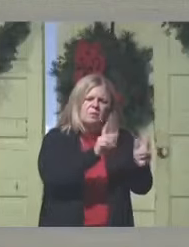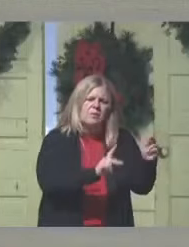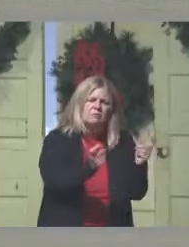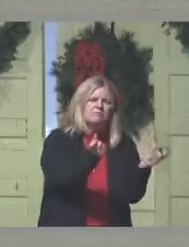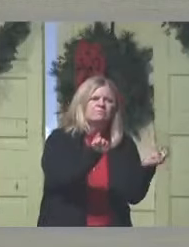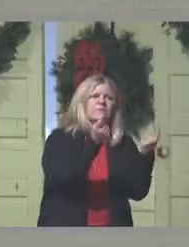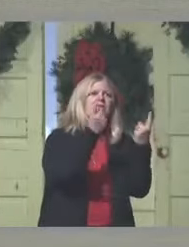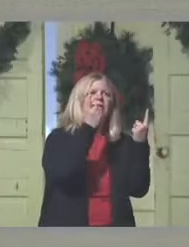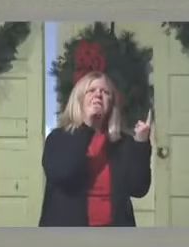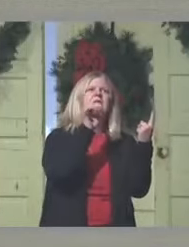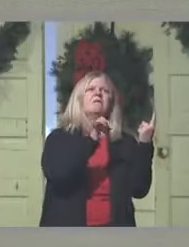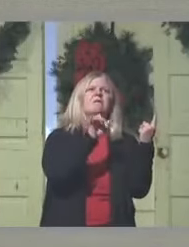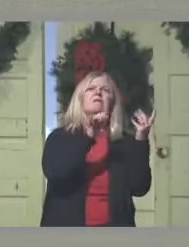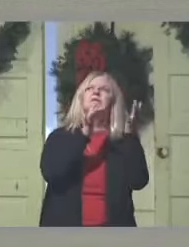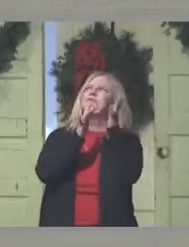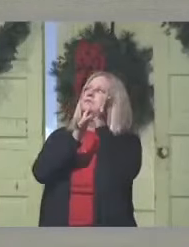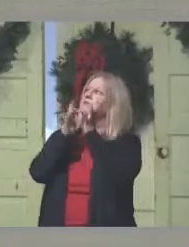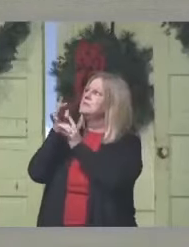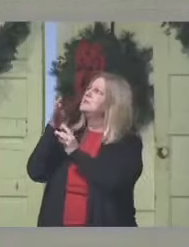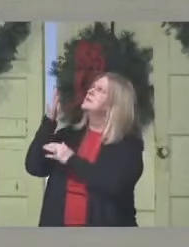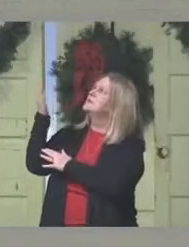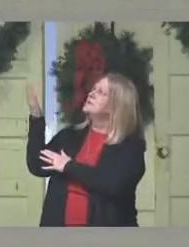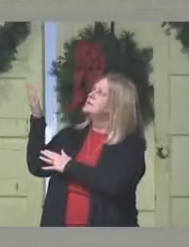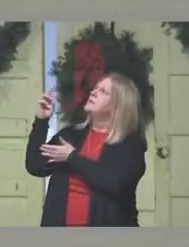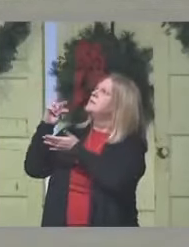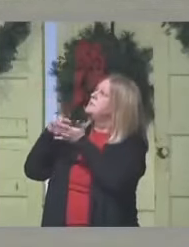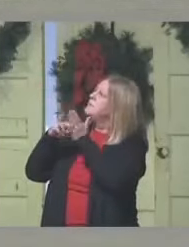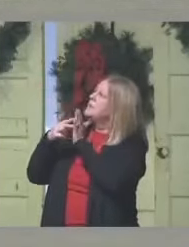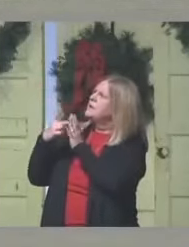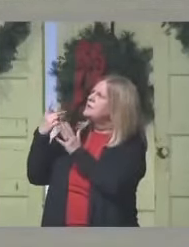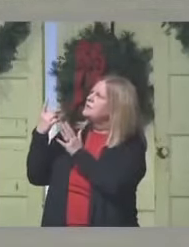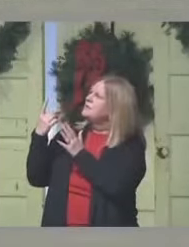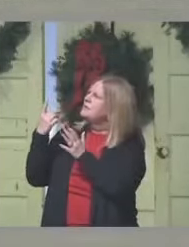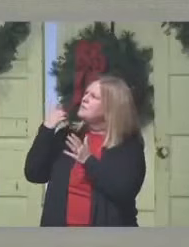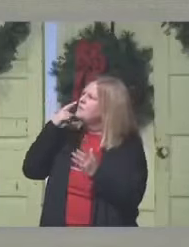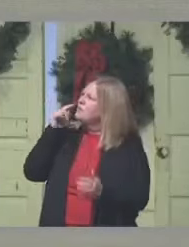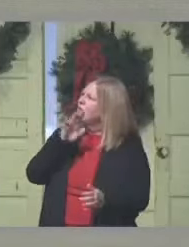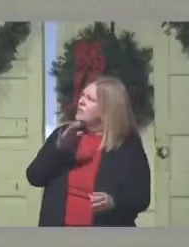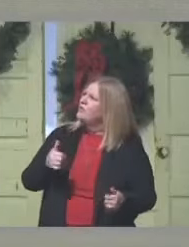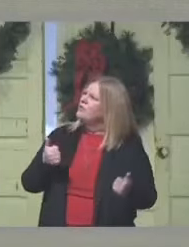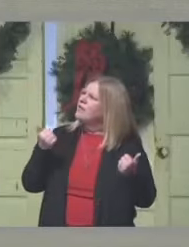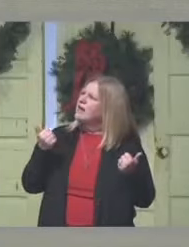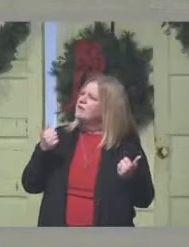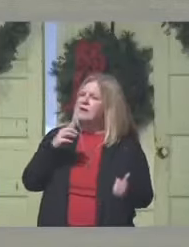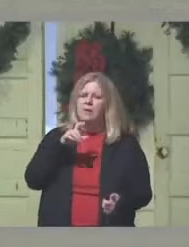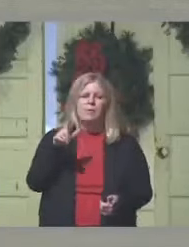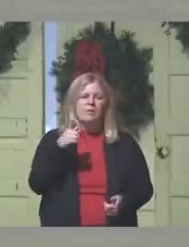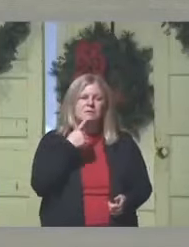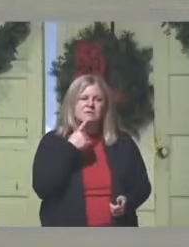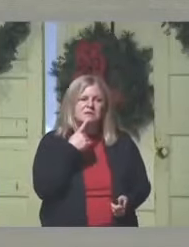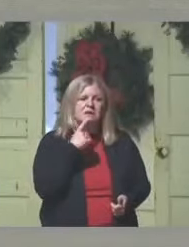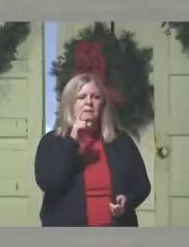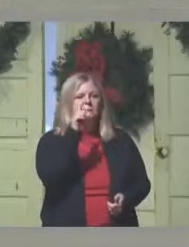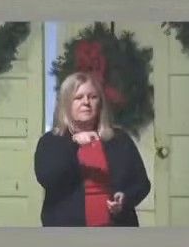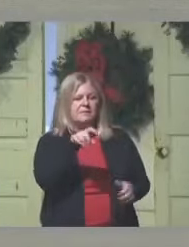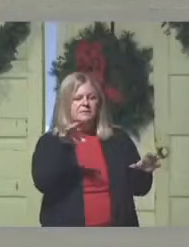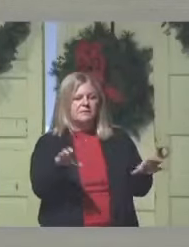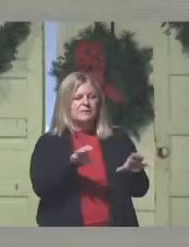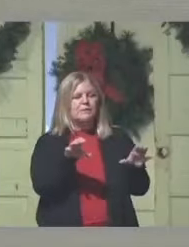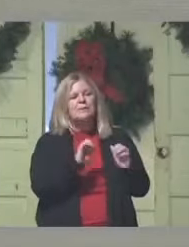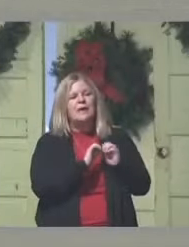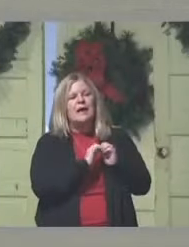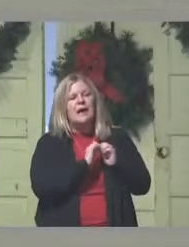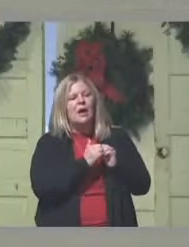the truth about Jesus and what Jesus means to their lives. And Paul adds that this must be done with